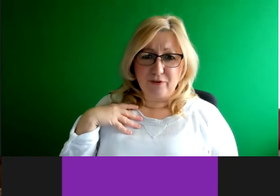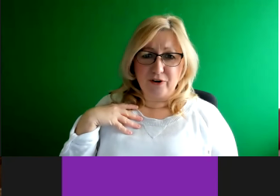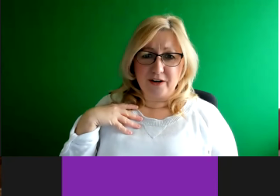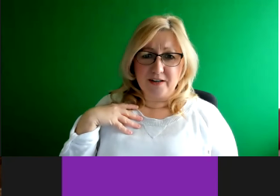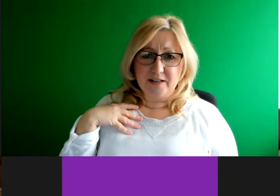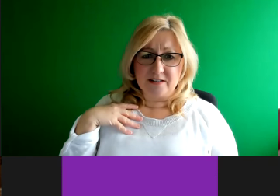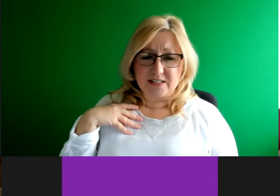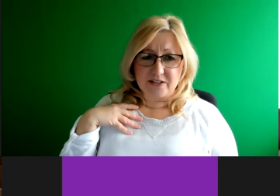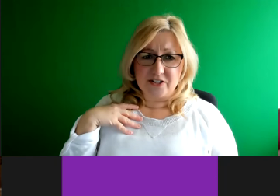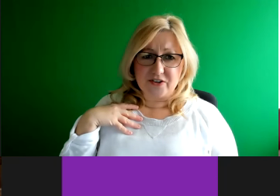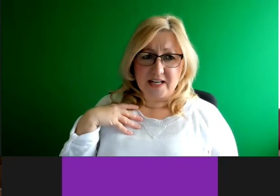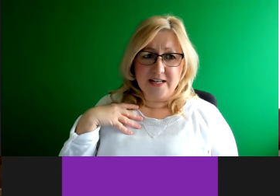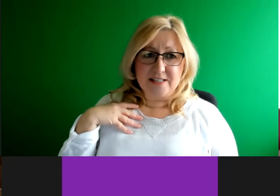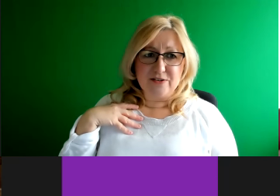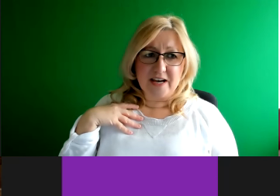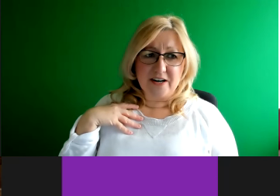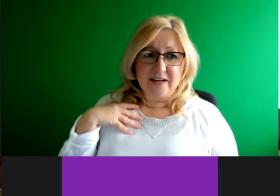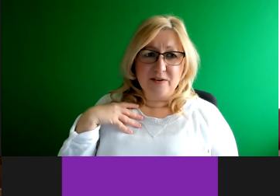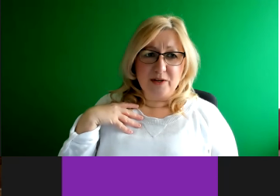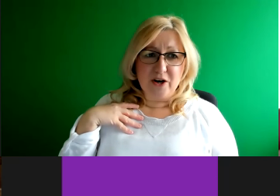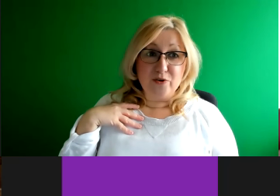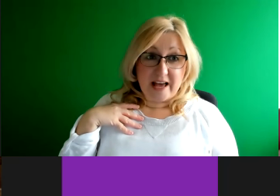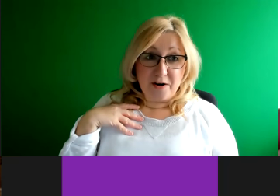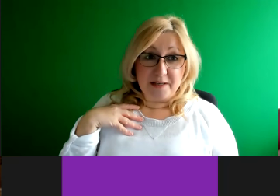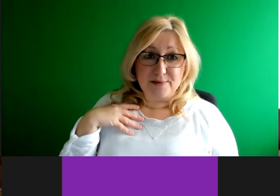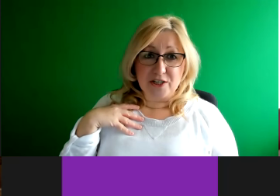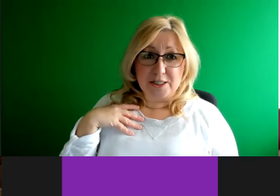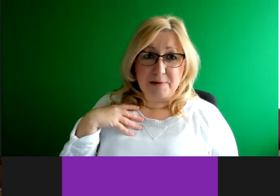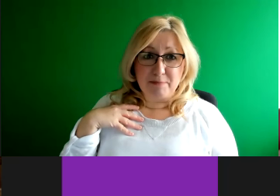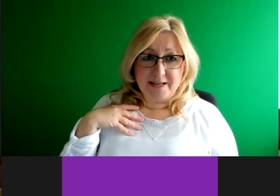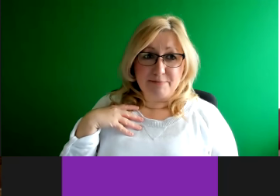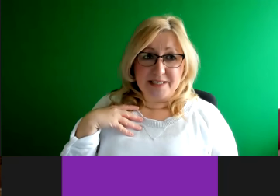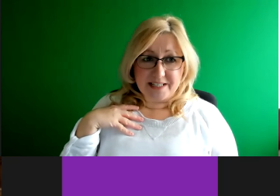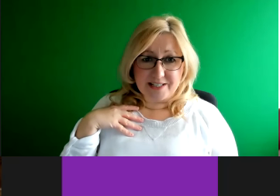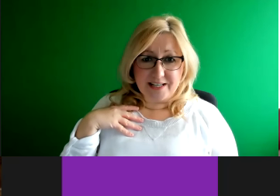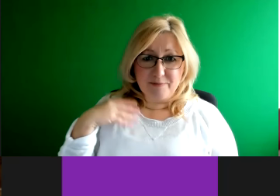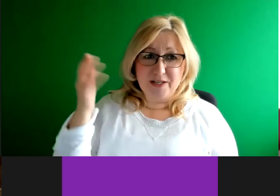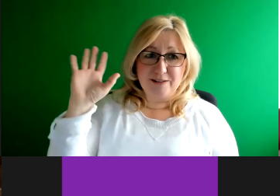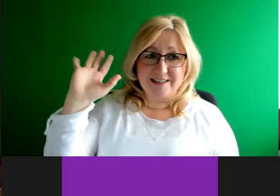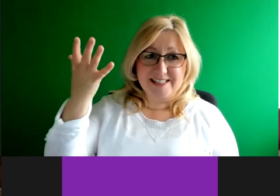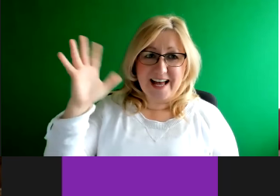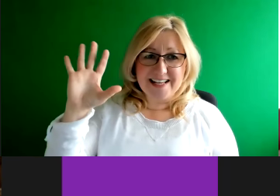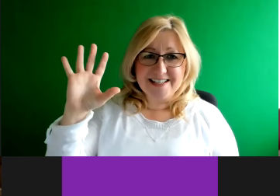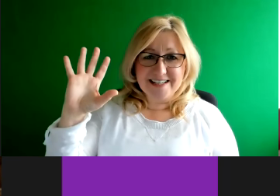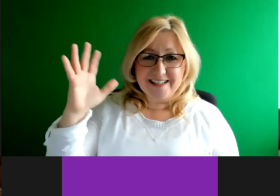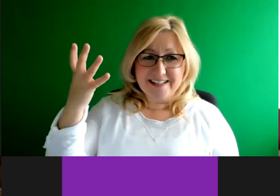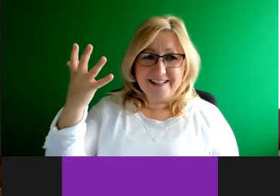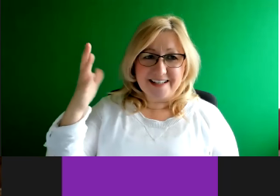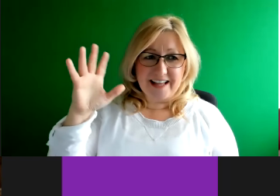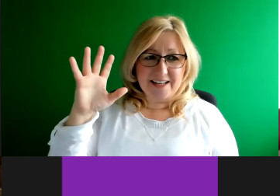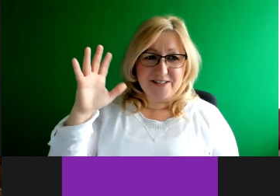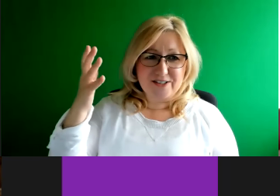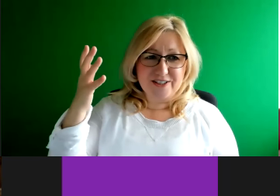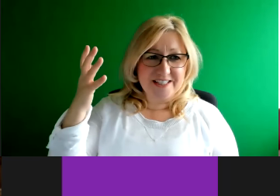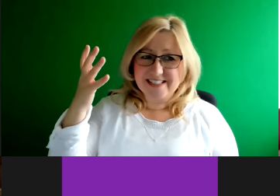prep for the surgery. So there we know now, because we talked about body partitioning, we know that this hand